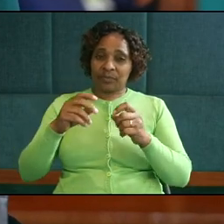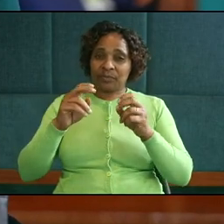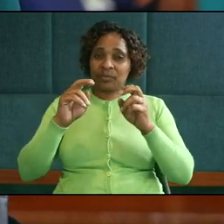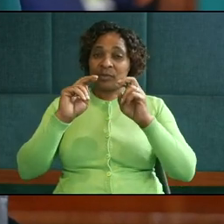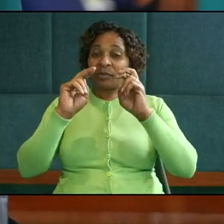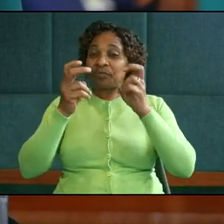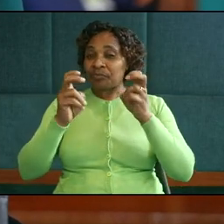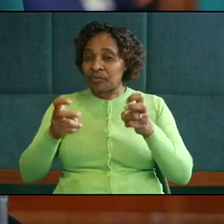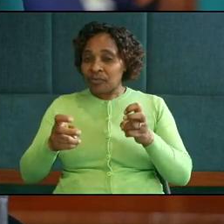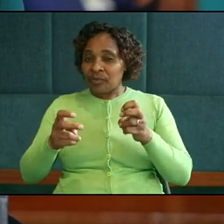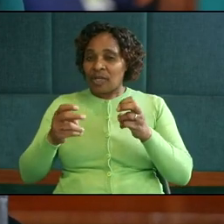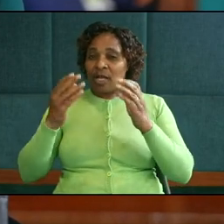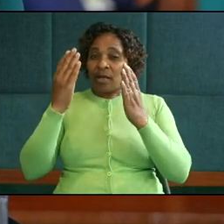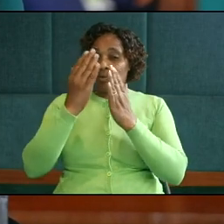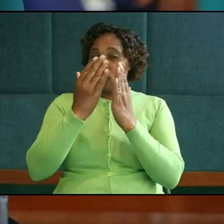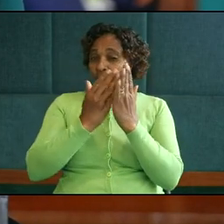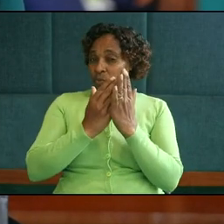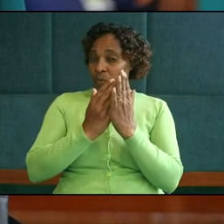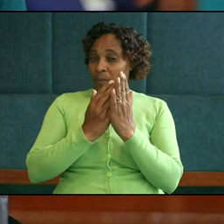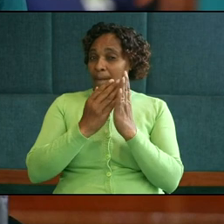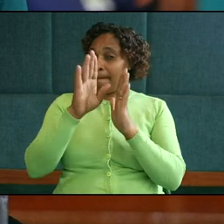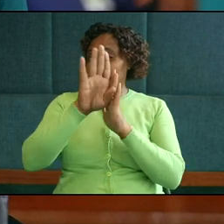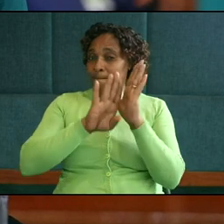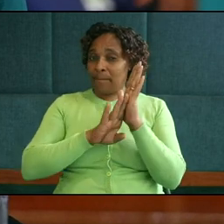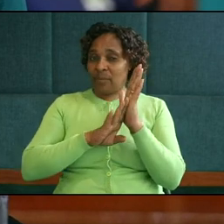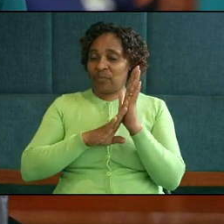Reality Bible. We have our,